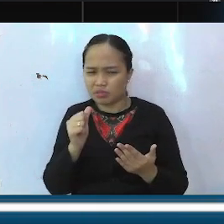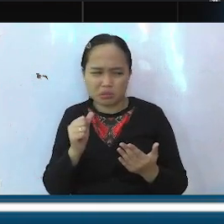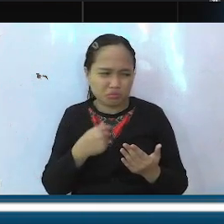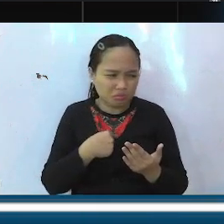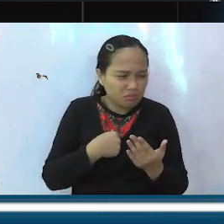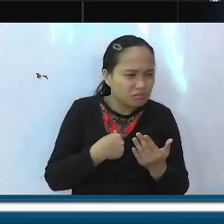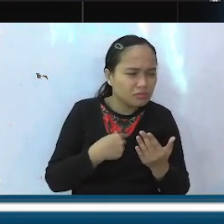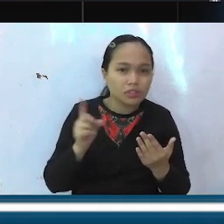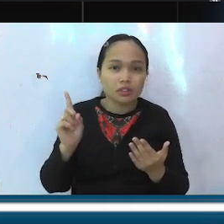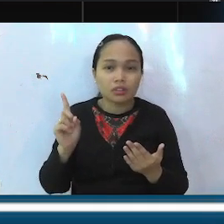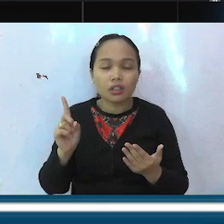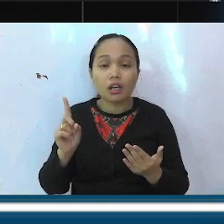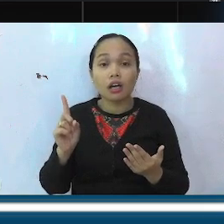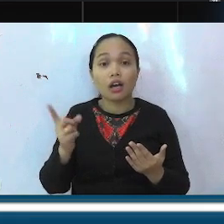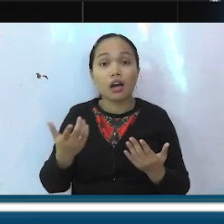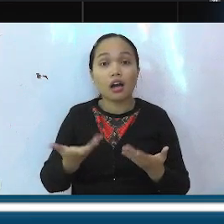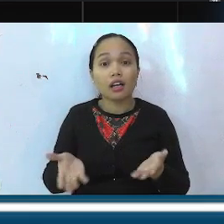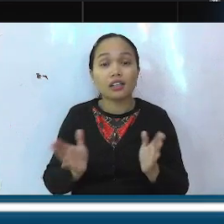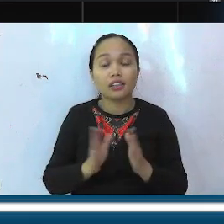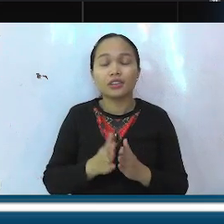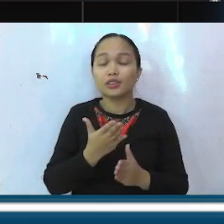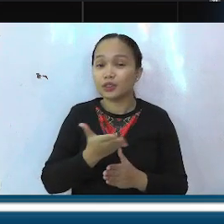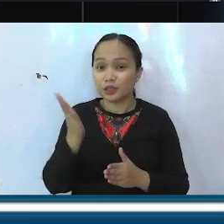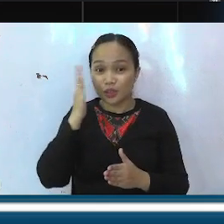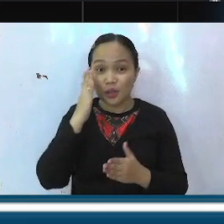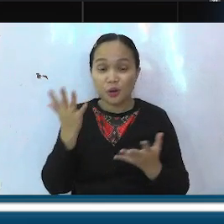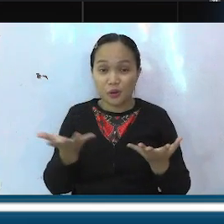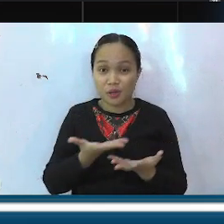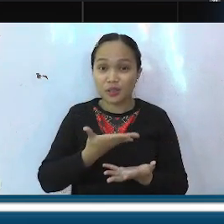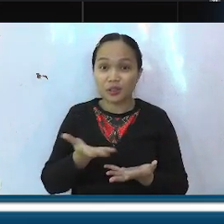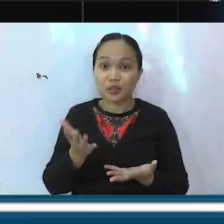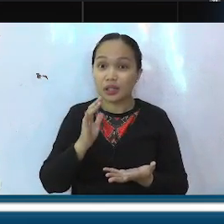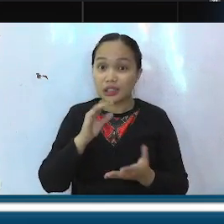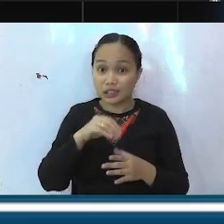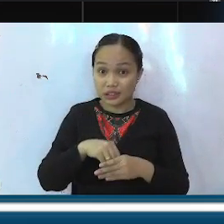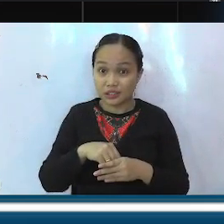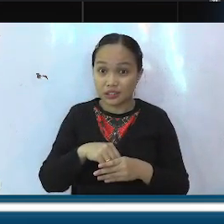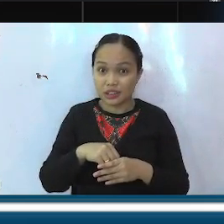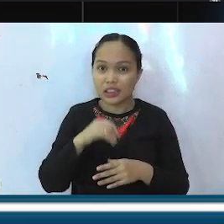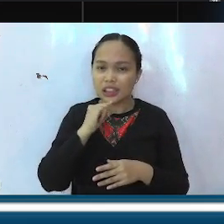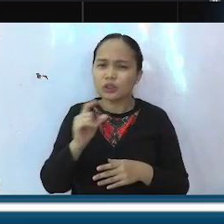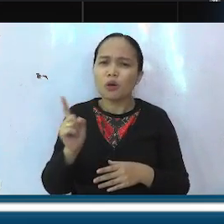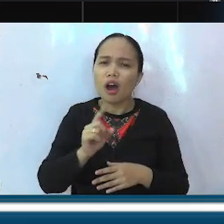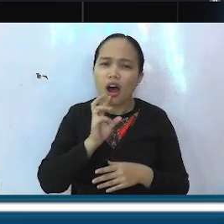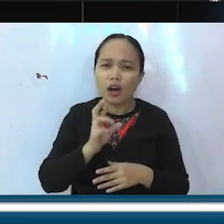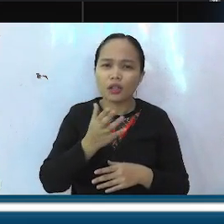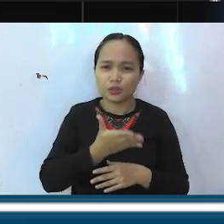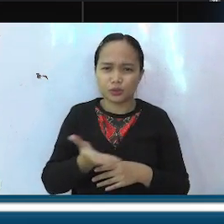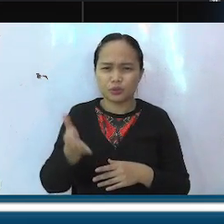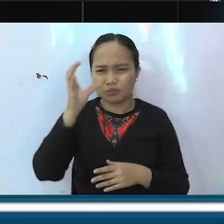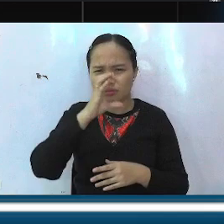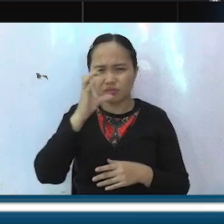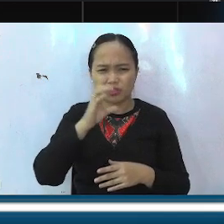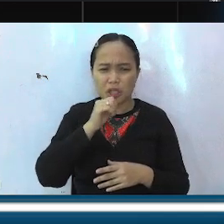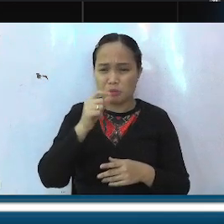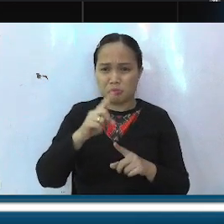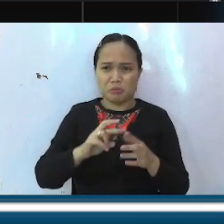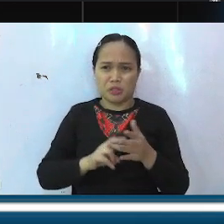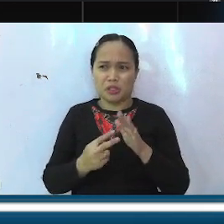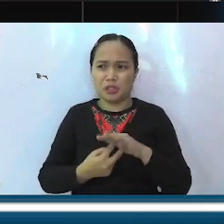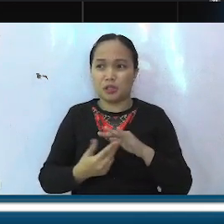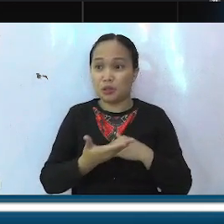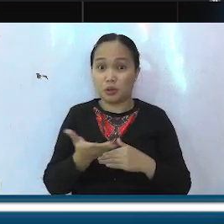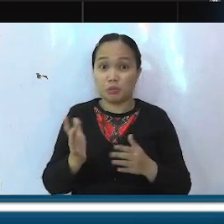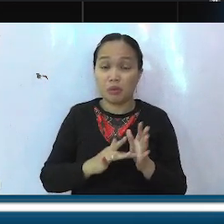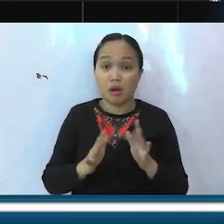I'm telling you. The way you know where you're at is what are you seeking? Amen. Just because you're in Bible college doesn't mean you're